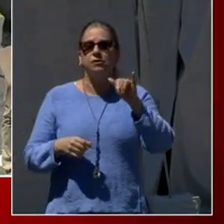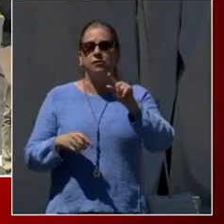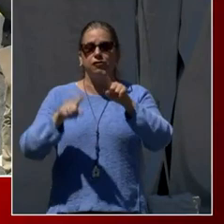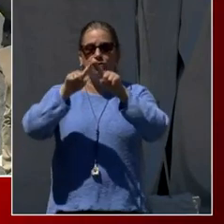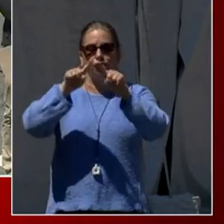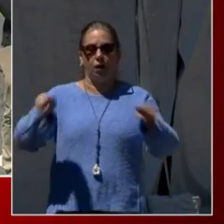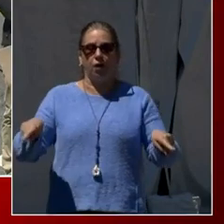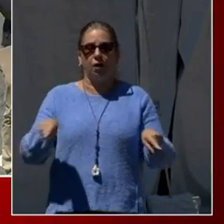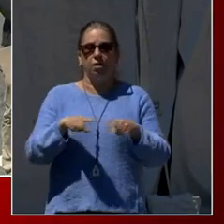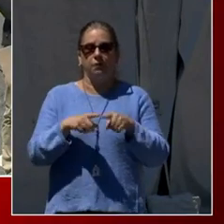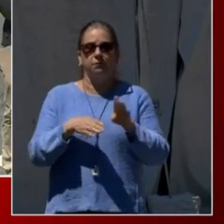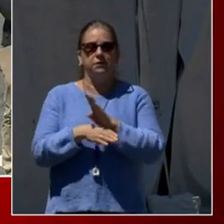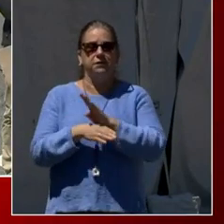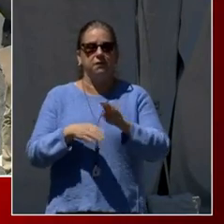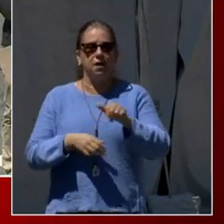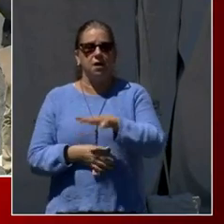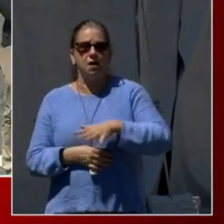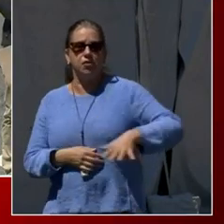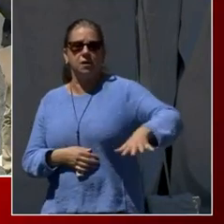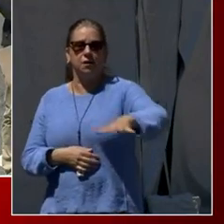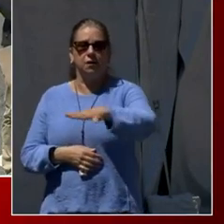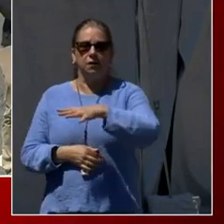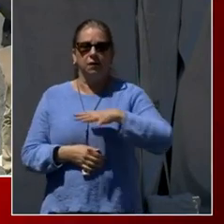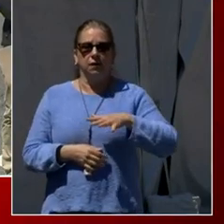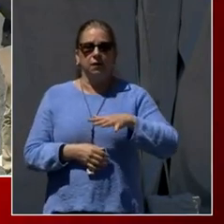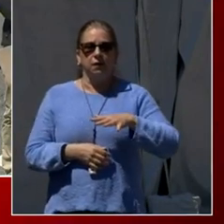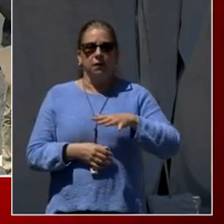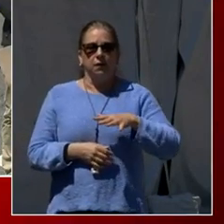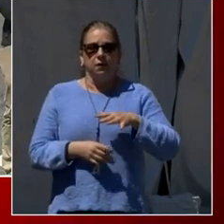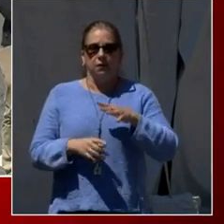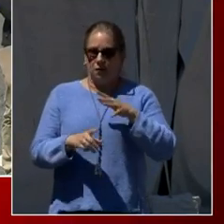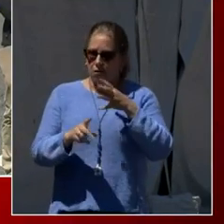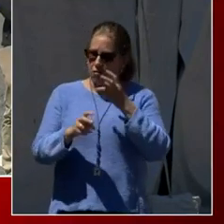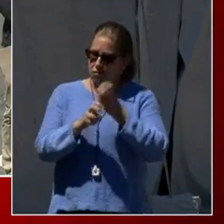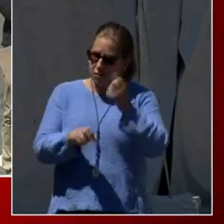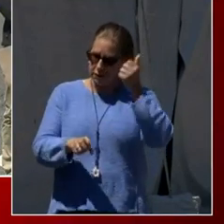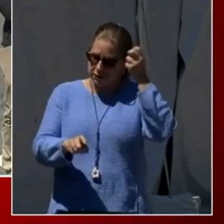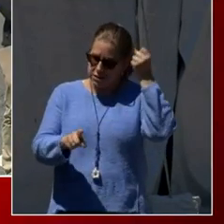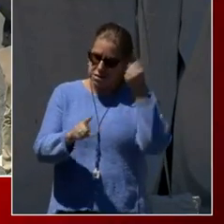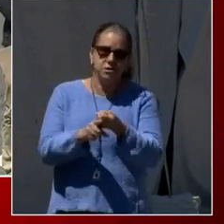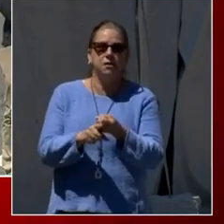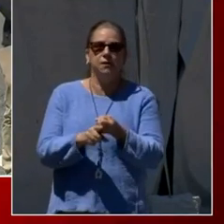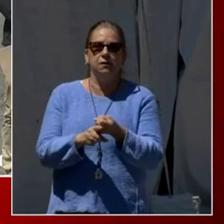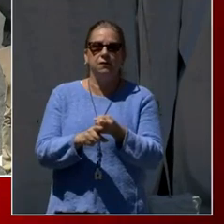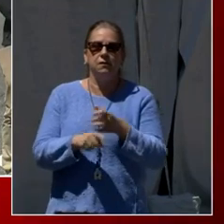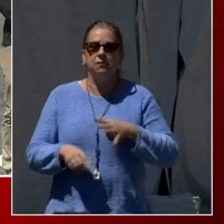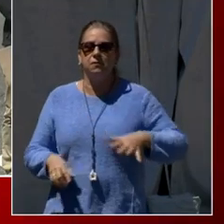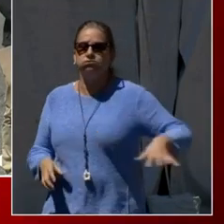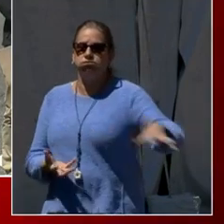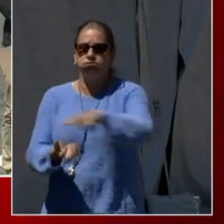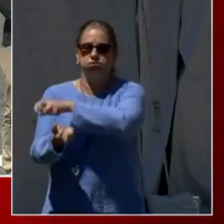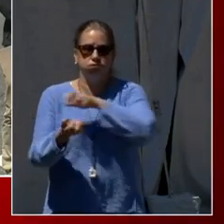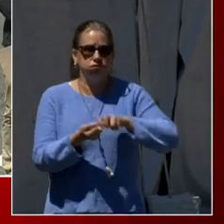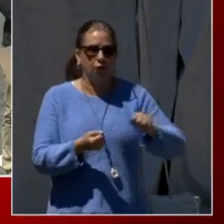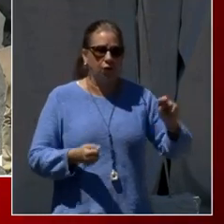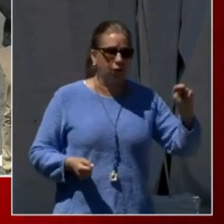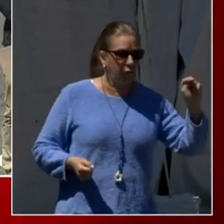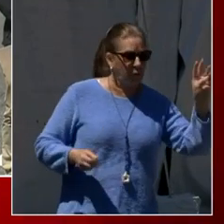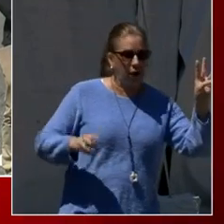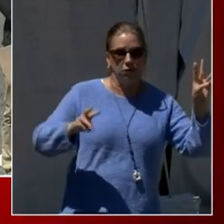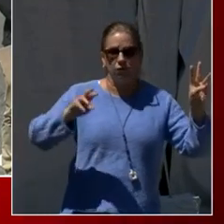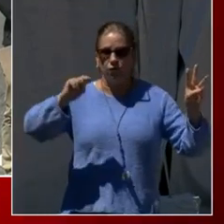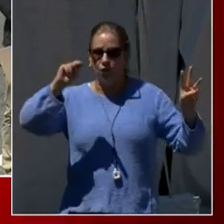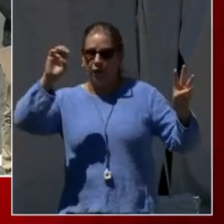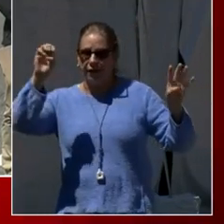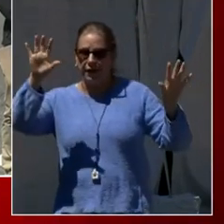and looting, as you know, in Northwest and Northeast D.C. The antagonists continue throwing